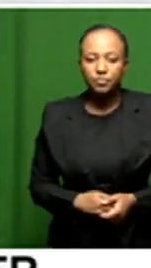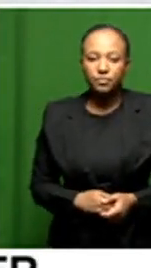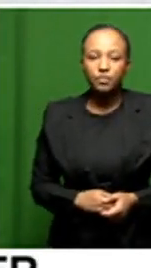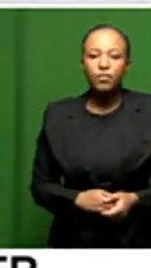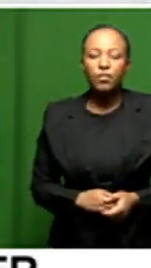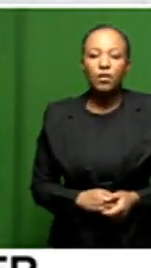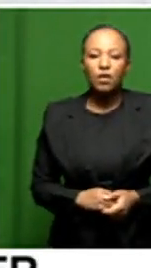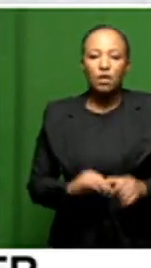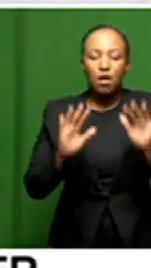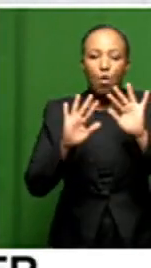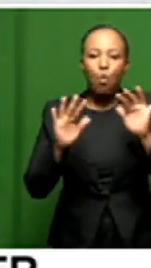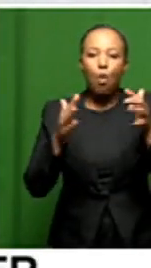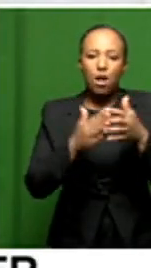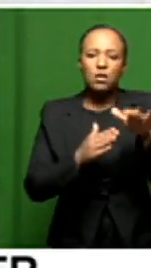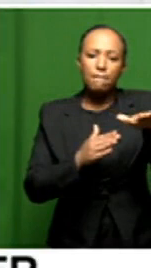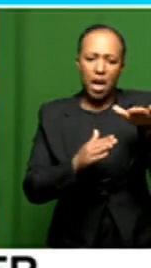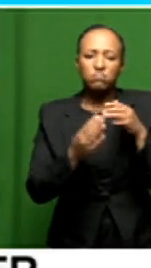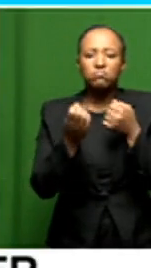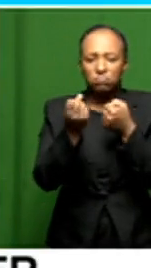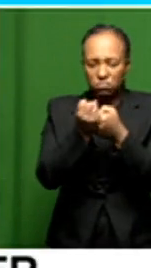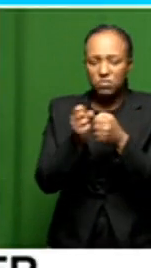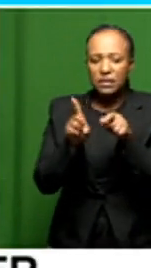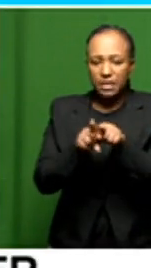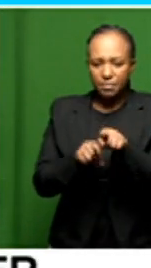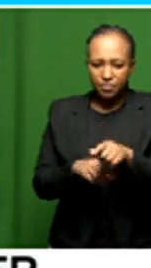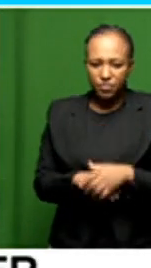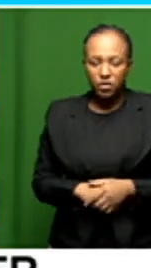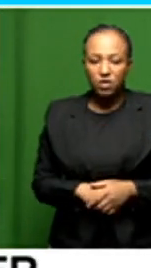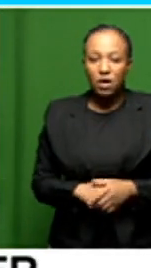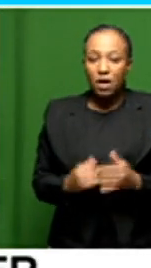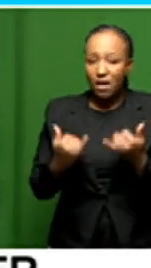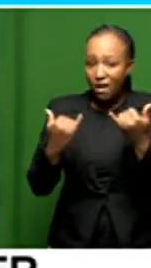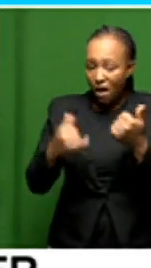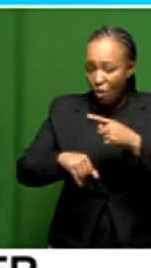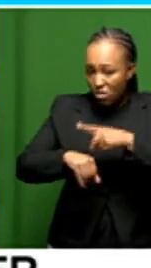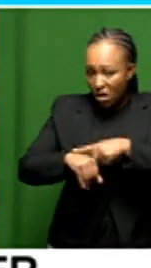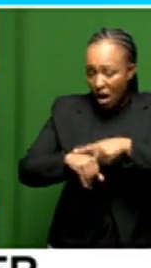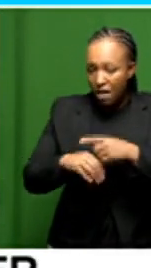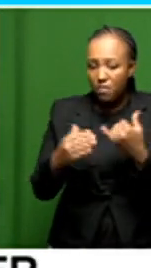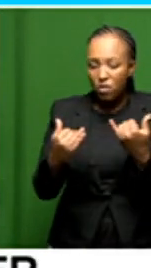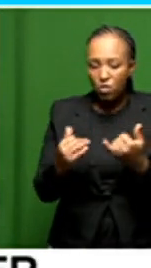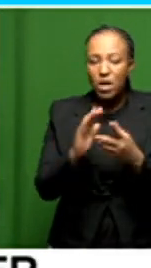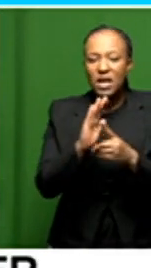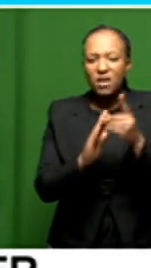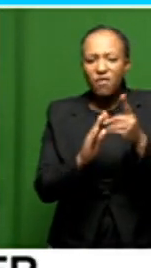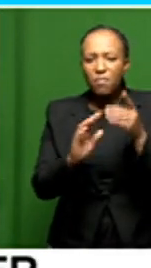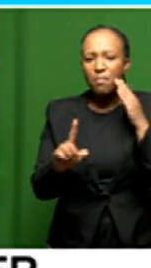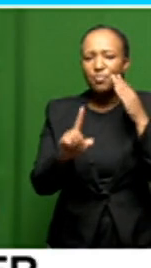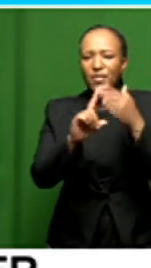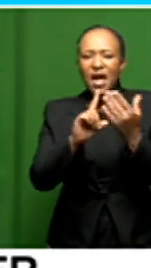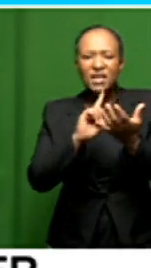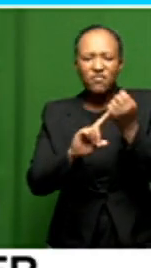by the World Bank. We're confronting a looming era of reversals of the development achievements of the